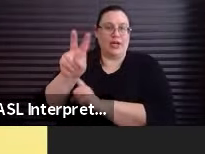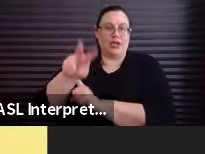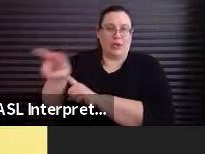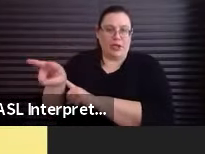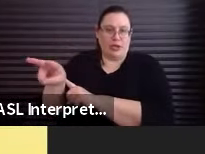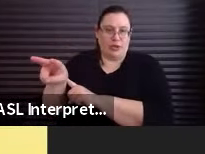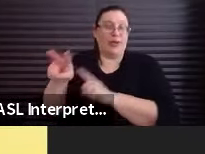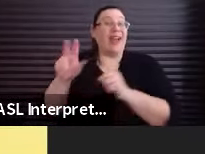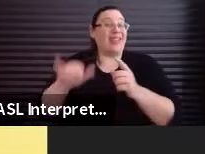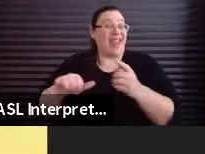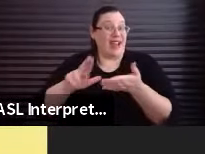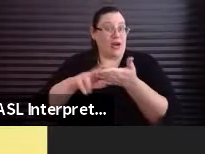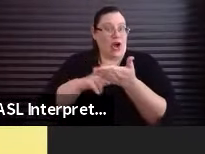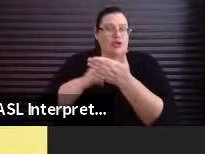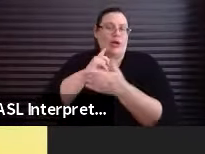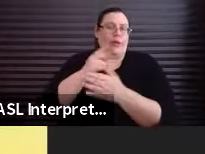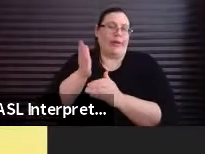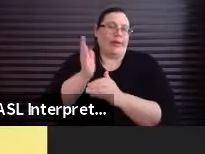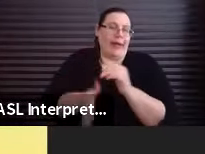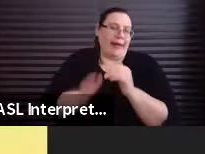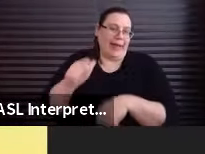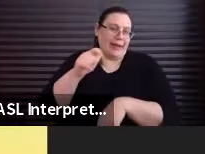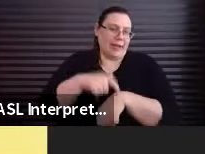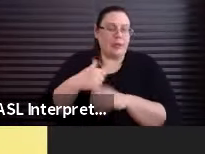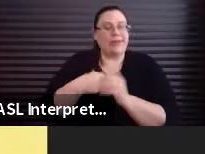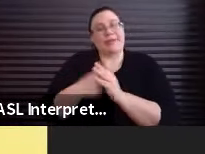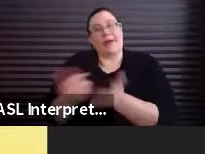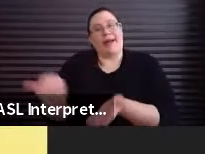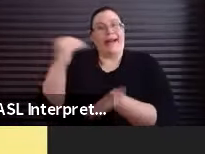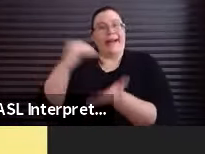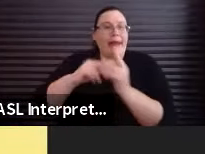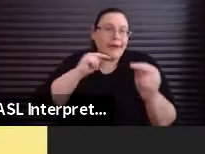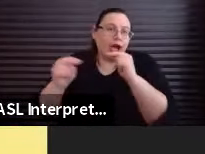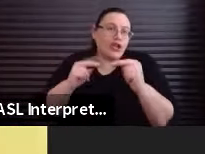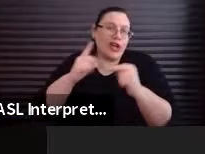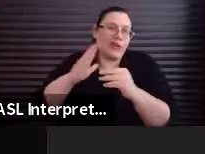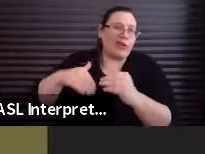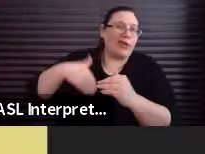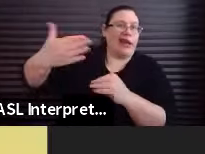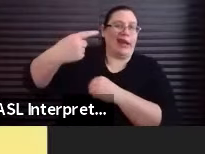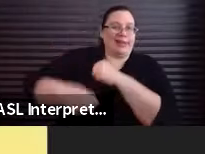term ends and we start negotiations for the next term.